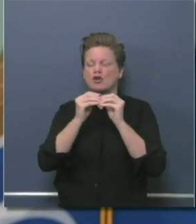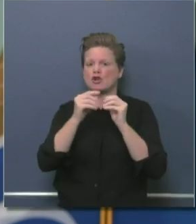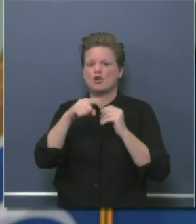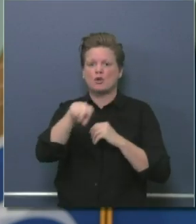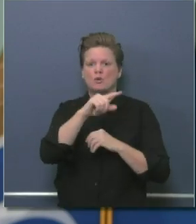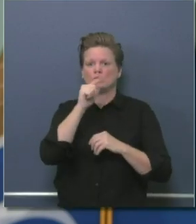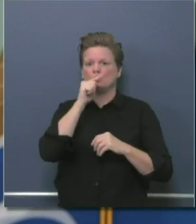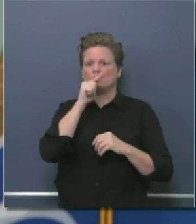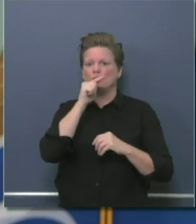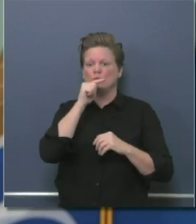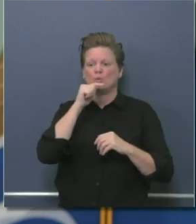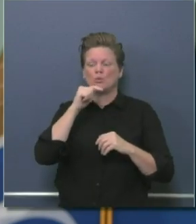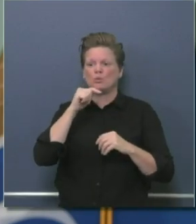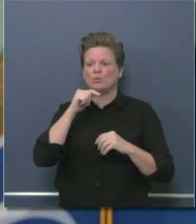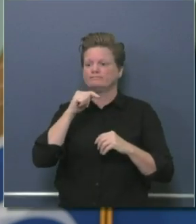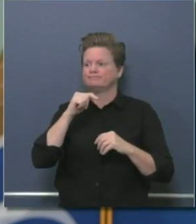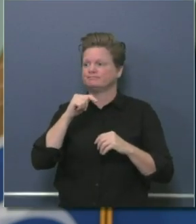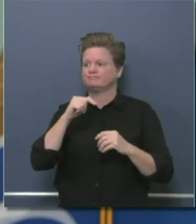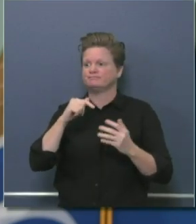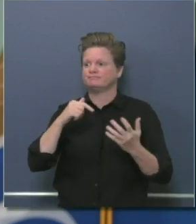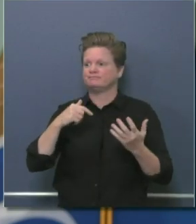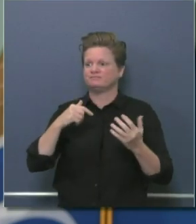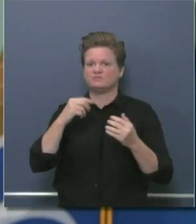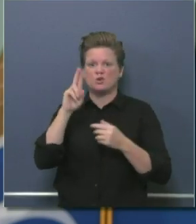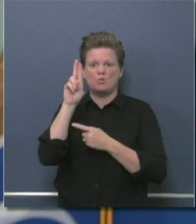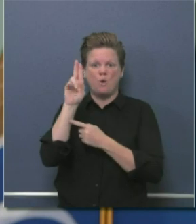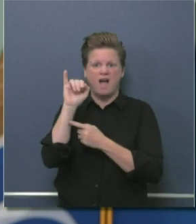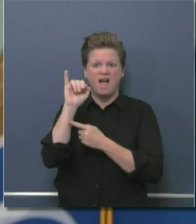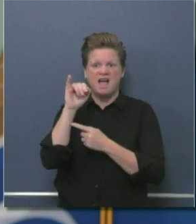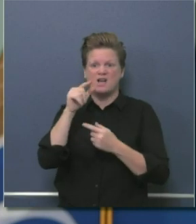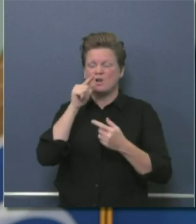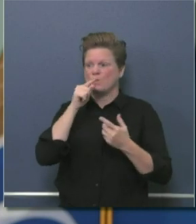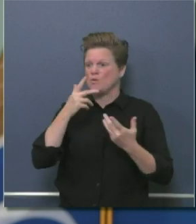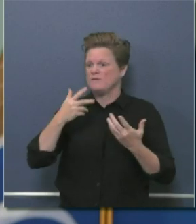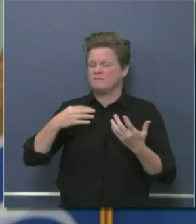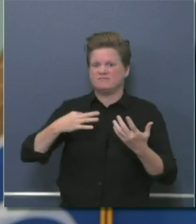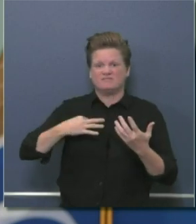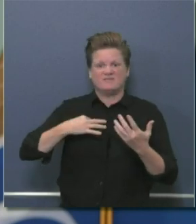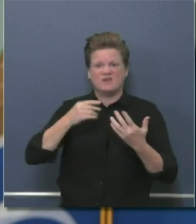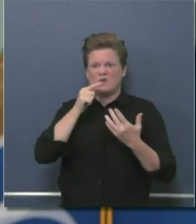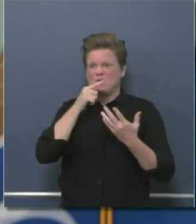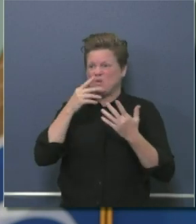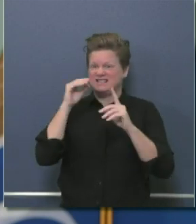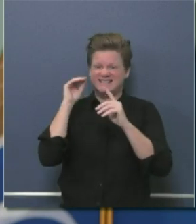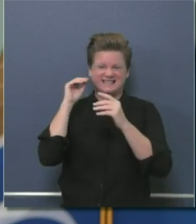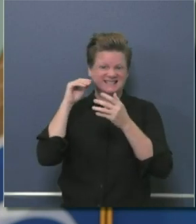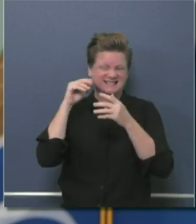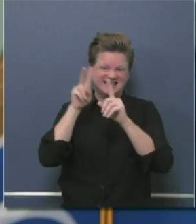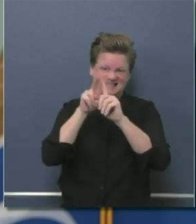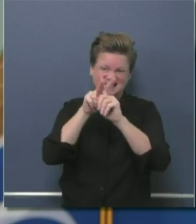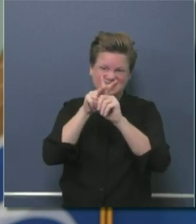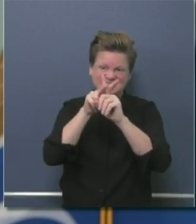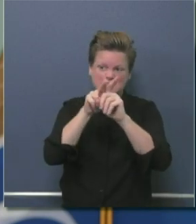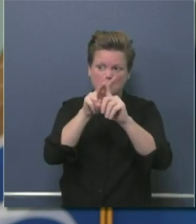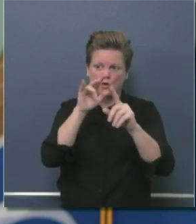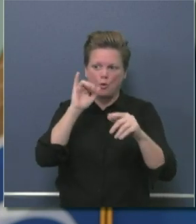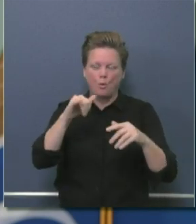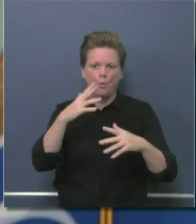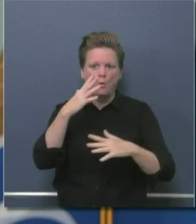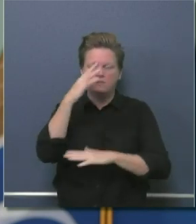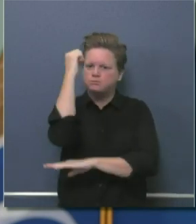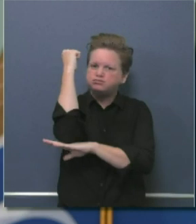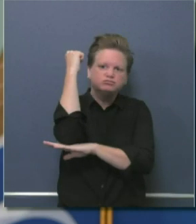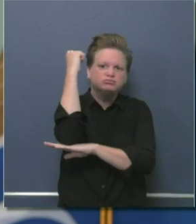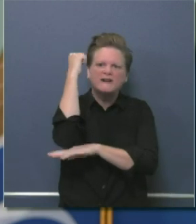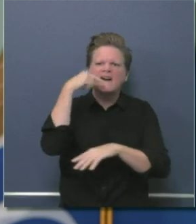just do the math on the number of unemployed Californians that have filed just since March 12th. We had